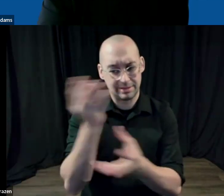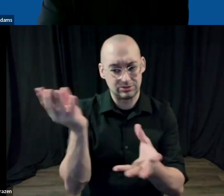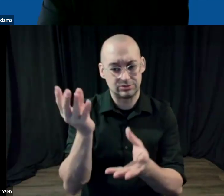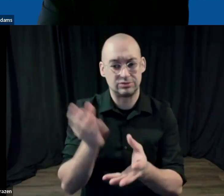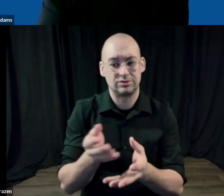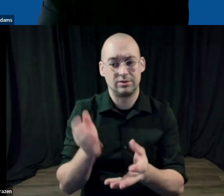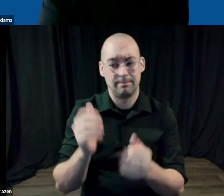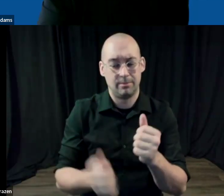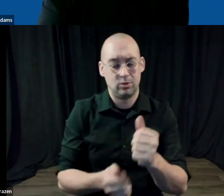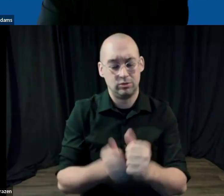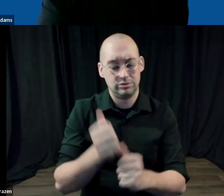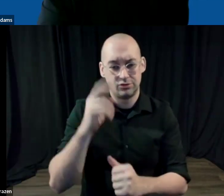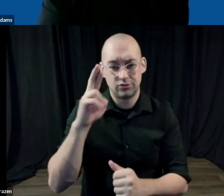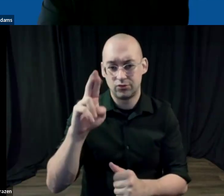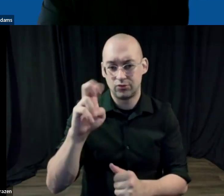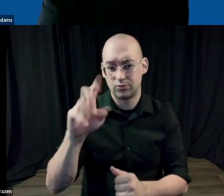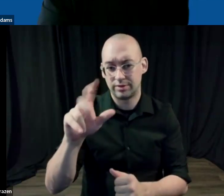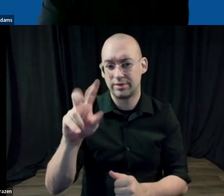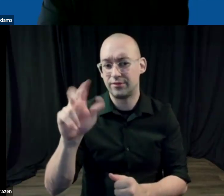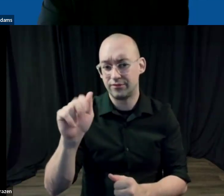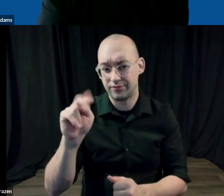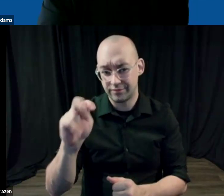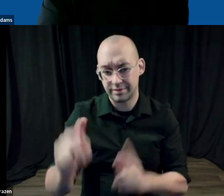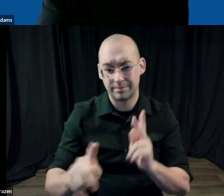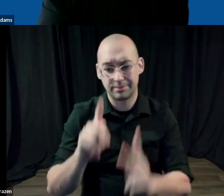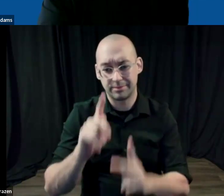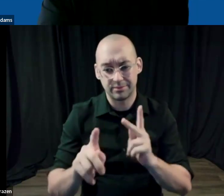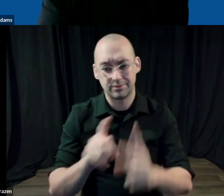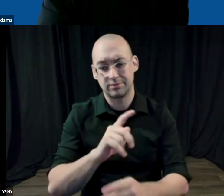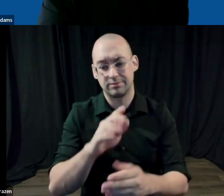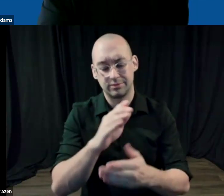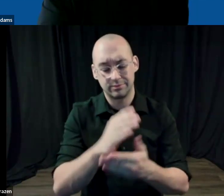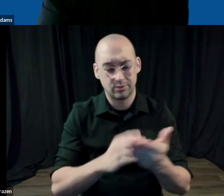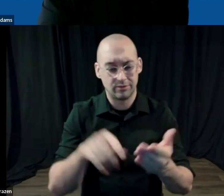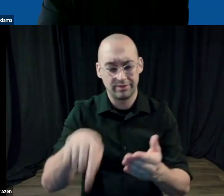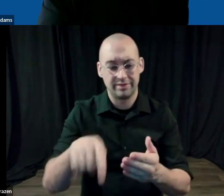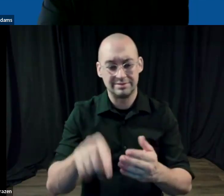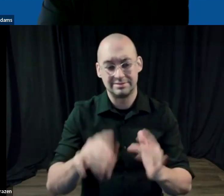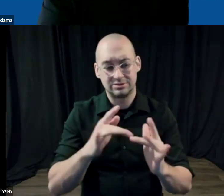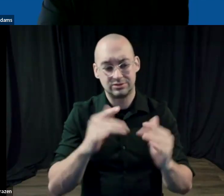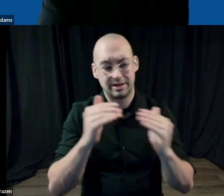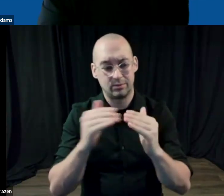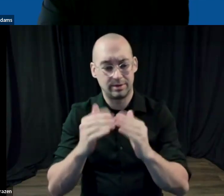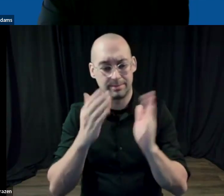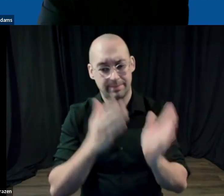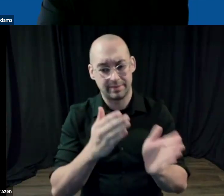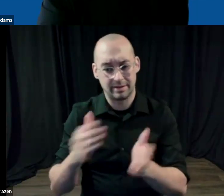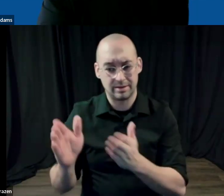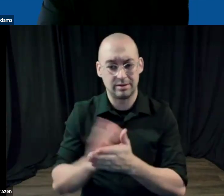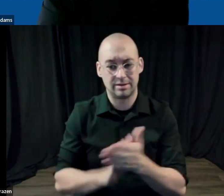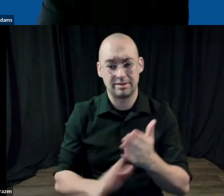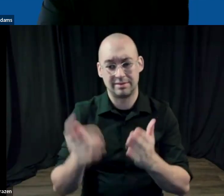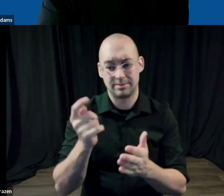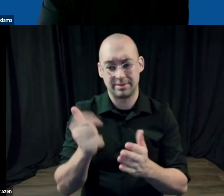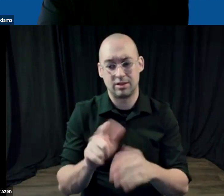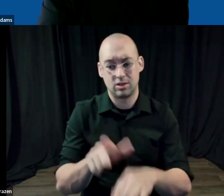most relevant to folks working to implement the digital equity plan and residents potentially looking for services. So it's a little bit of a